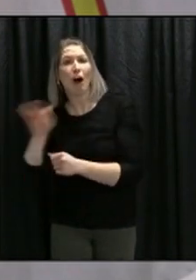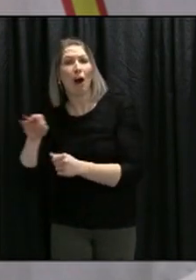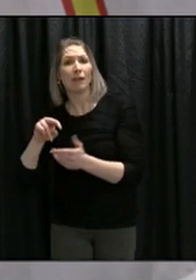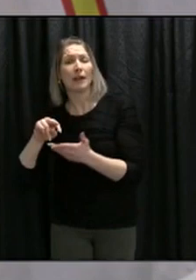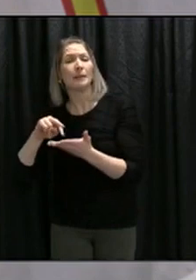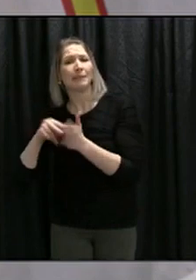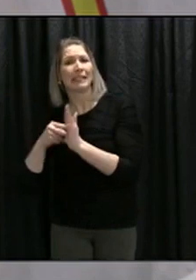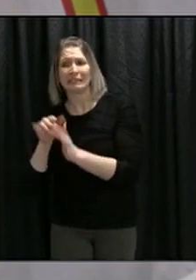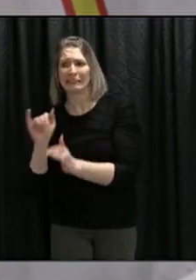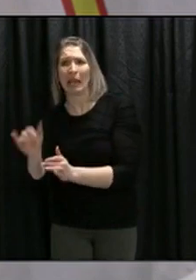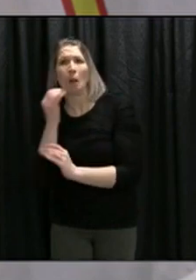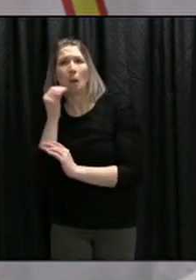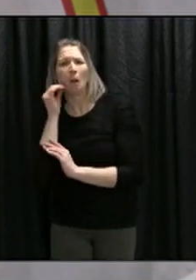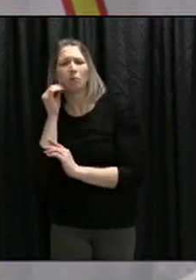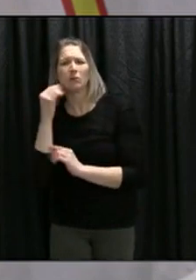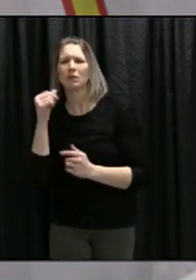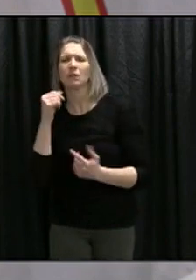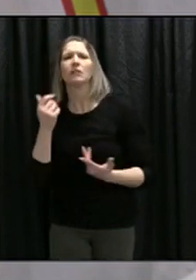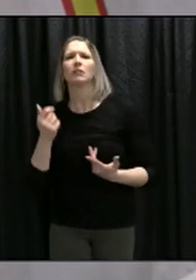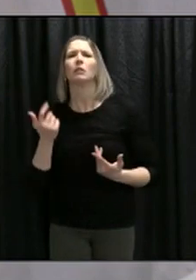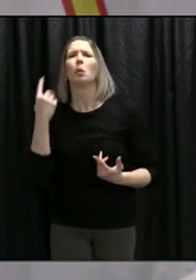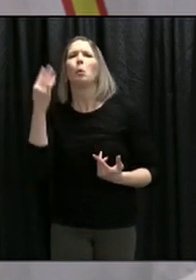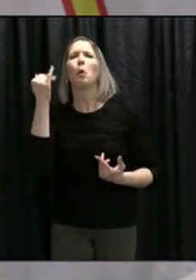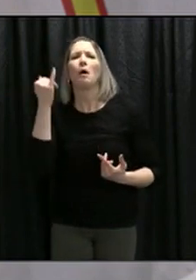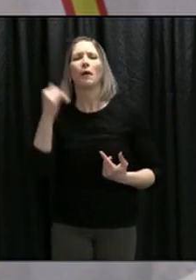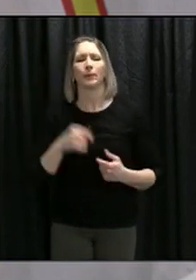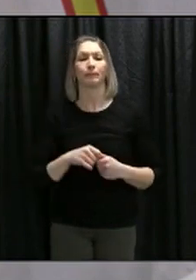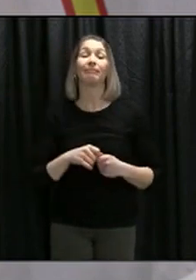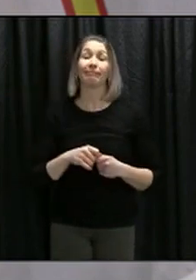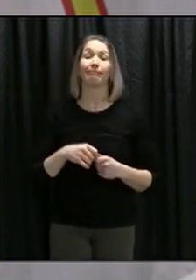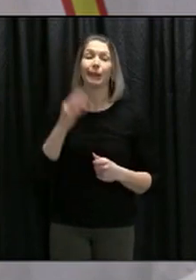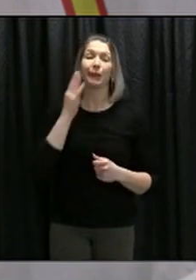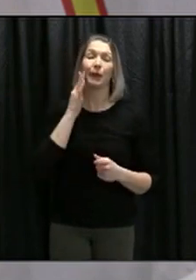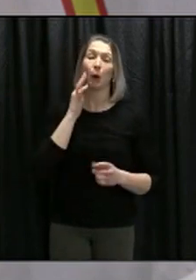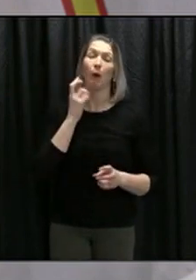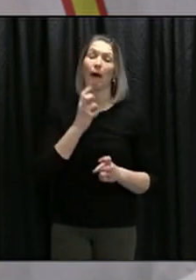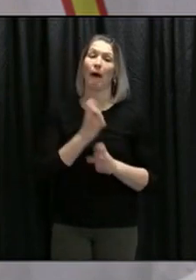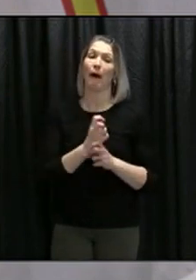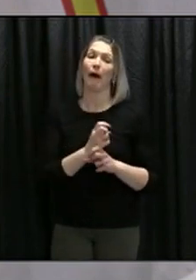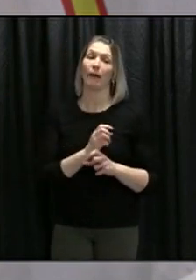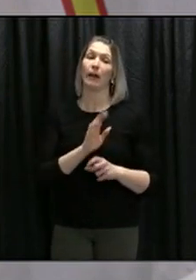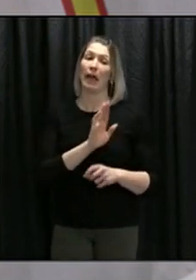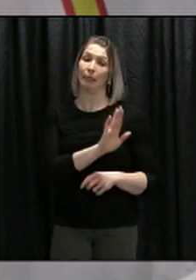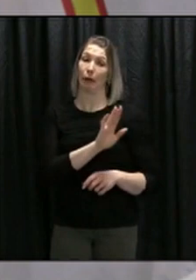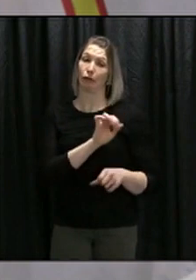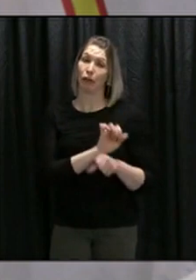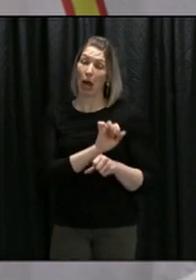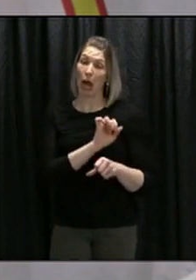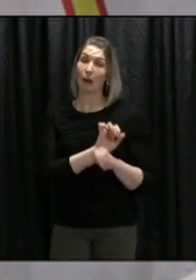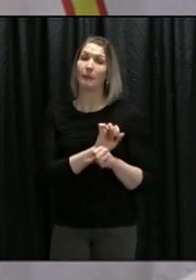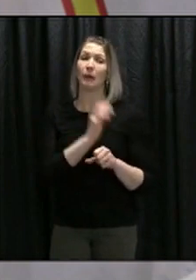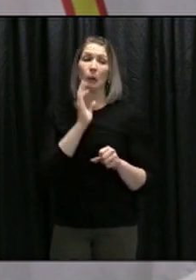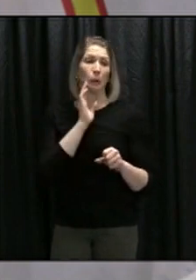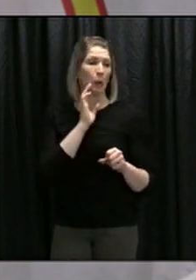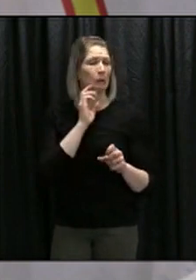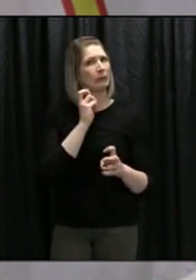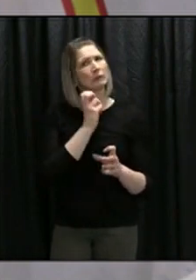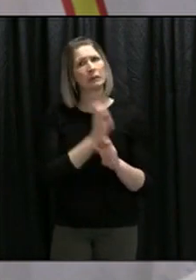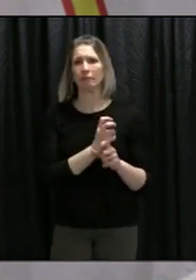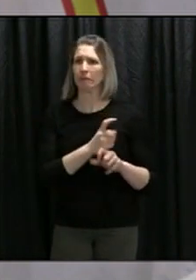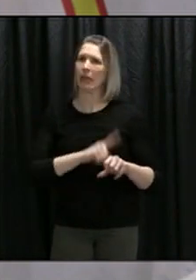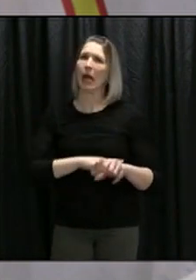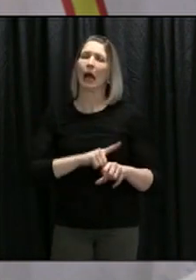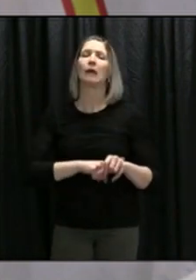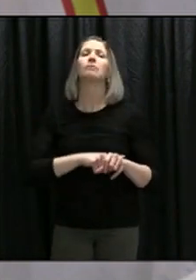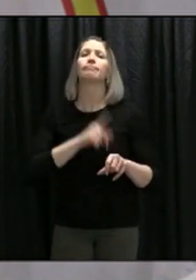have, to dealing with those people, those travelers, and we realize the difficulty that this is on our workers, but we've had